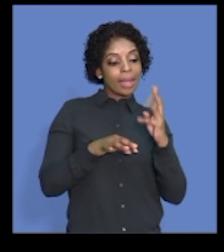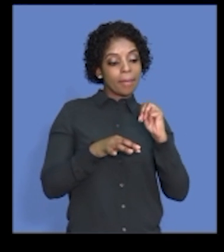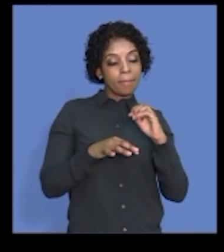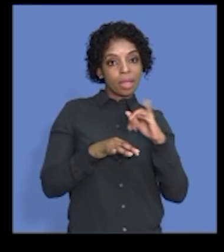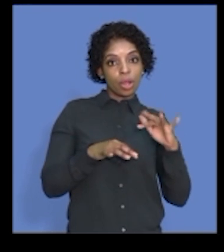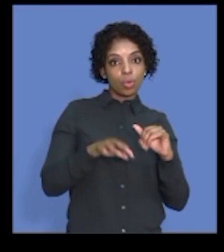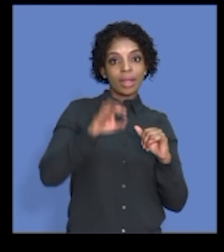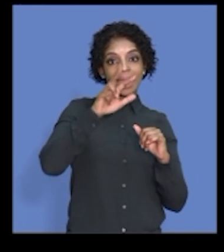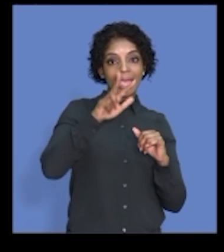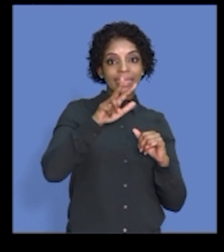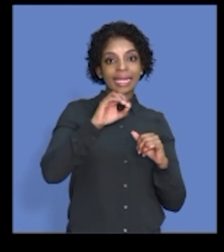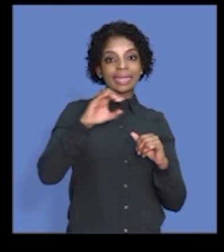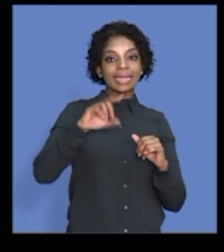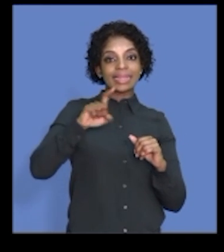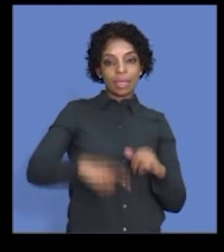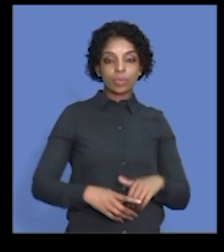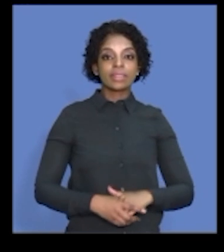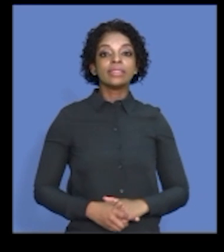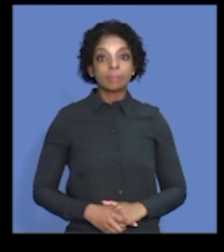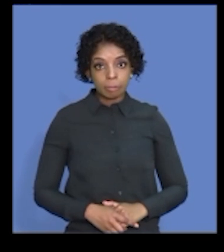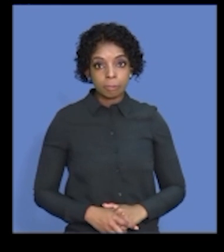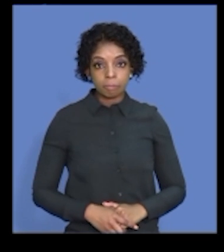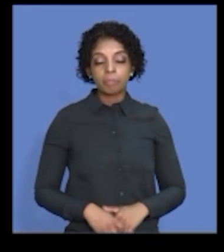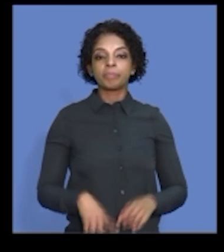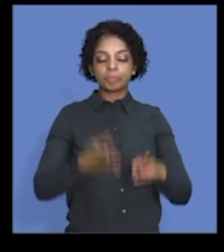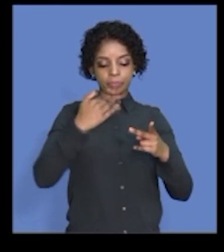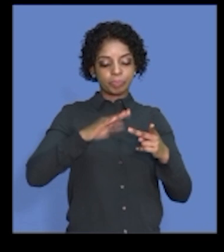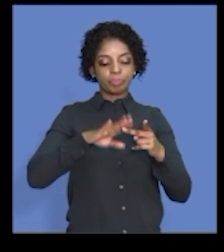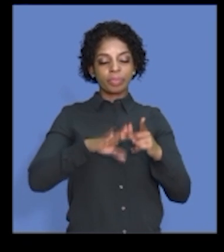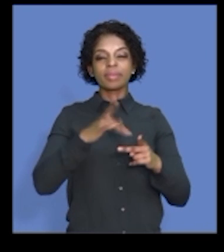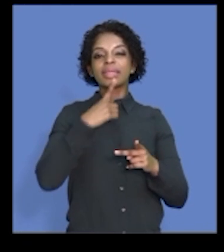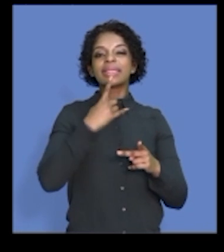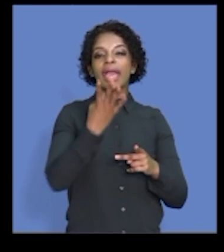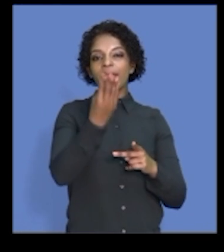1,800,000. Okay. And you are told that some fixed assets